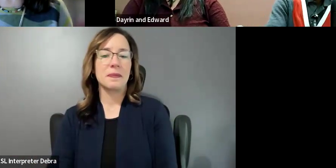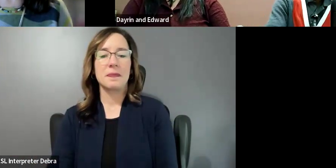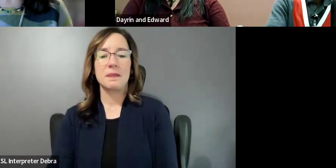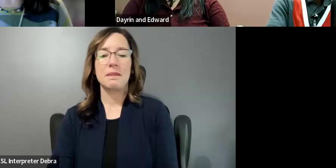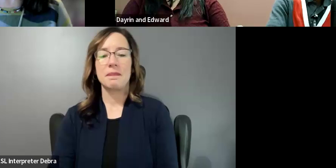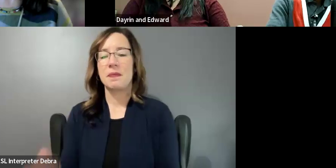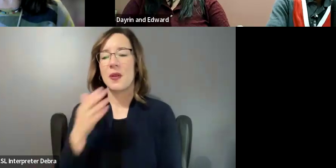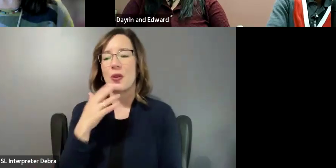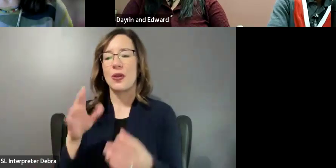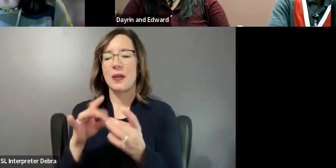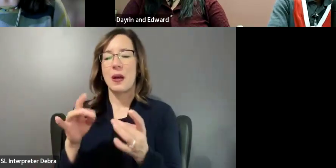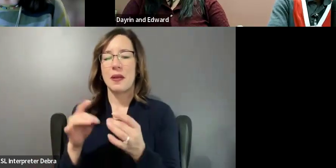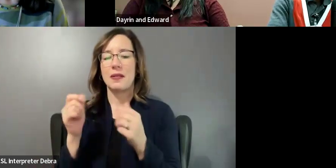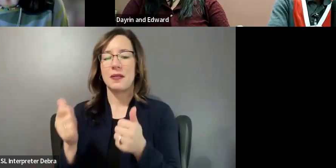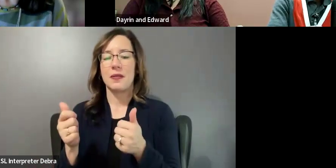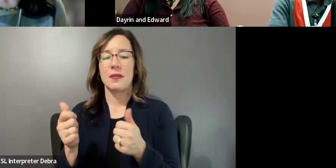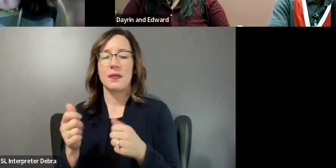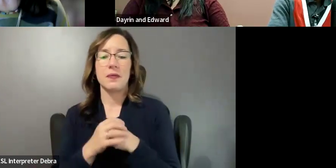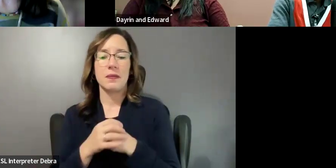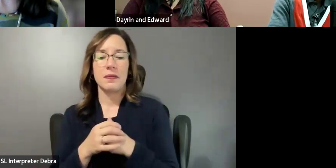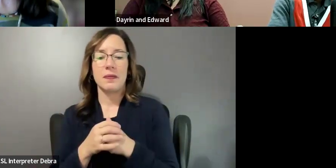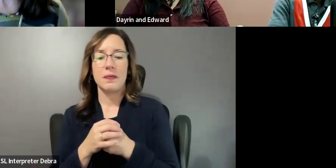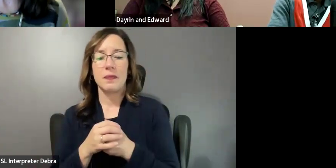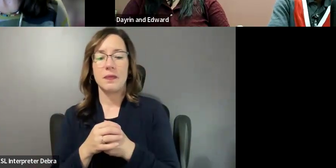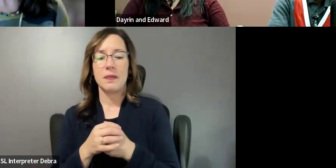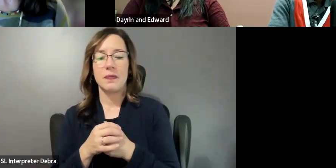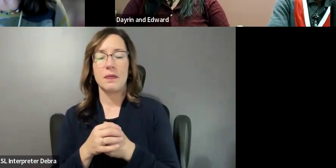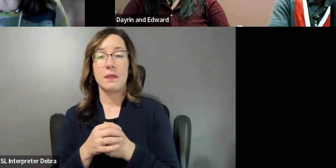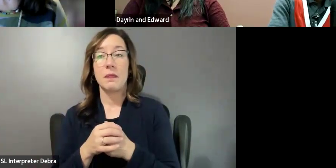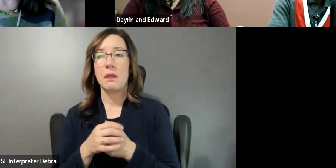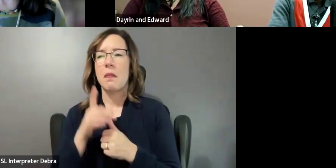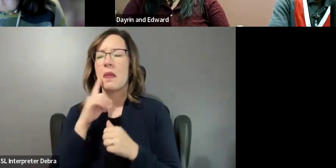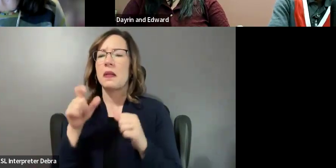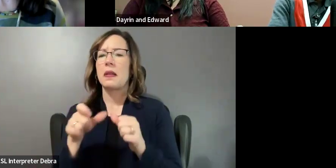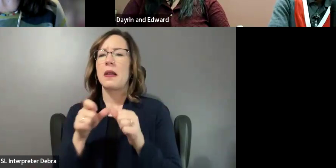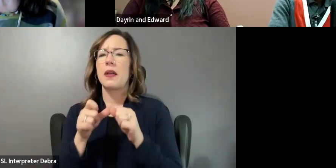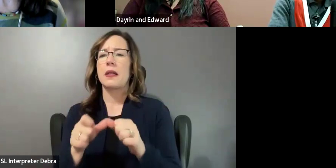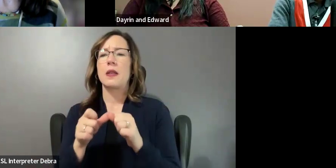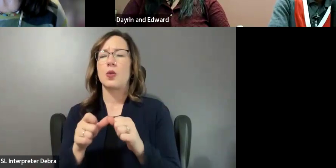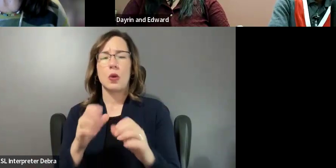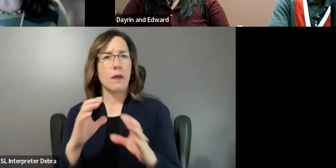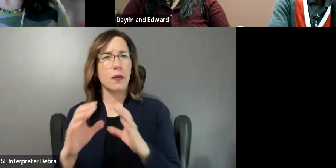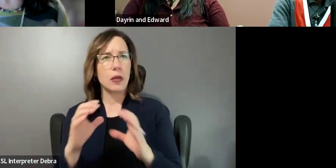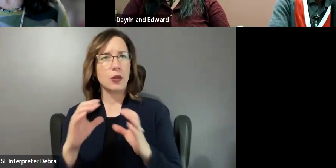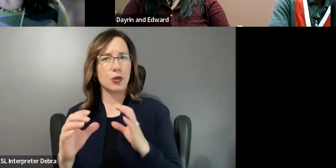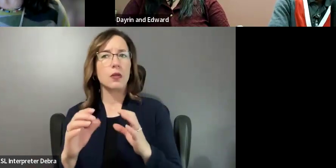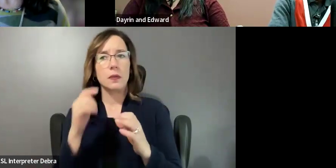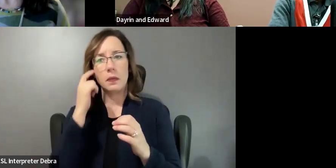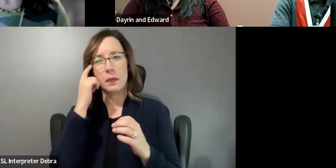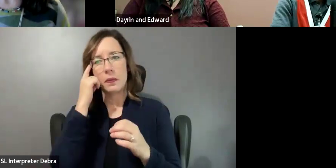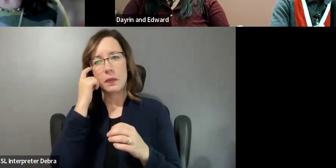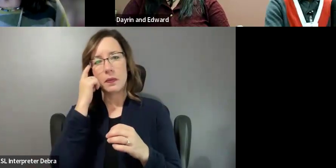Great comment, Judy. Great comment. Yeah, and I think we need to have a continued conversation about